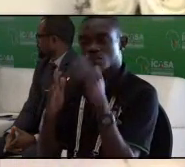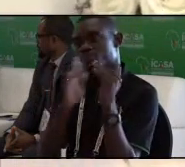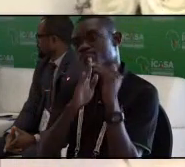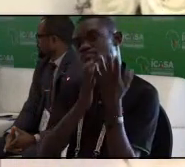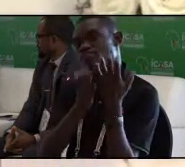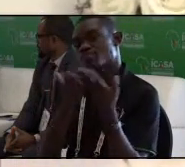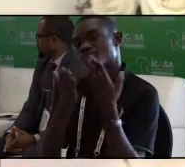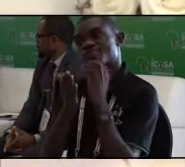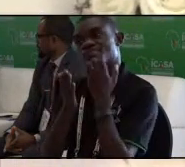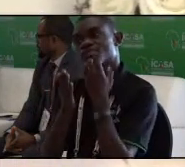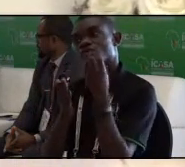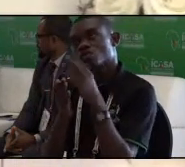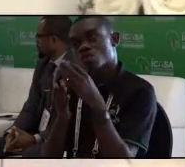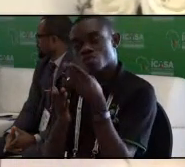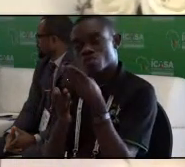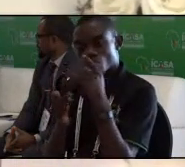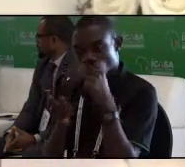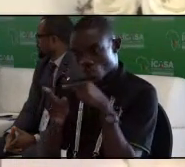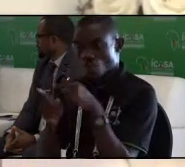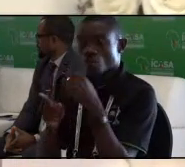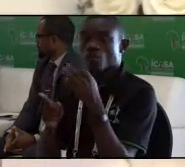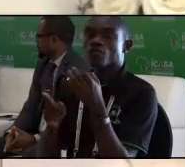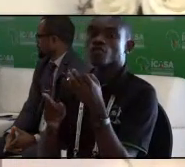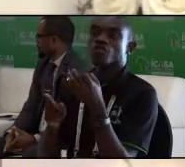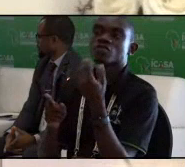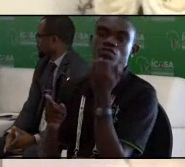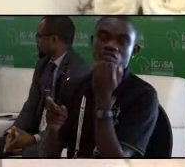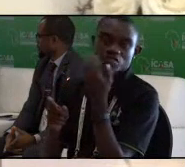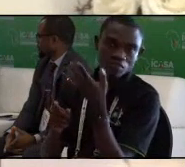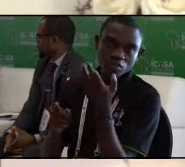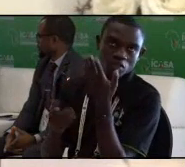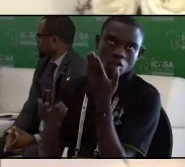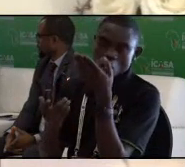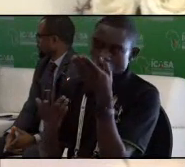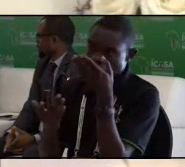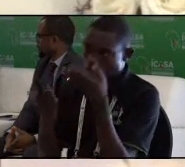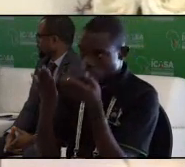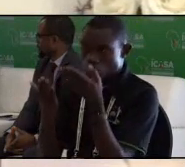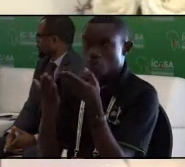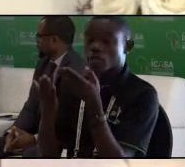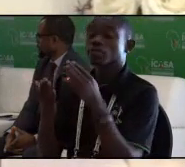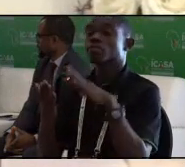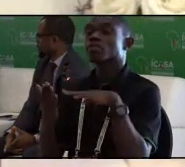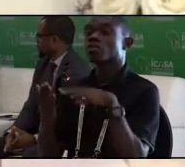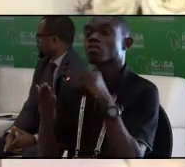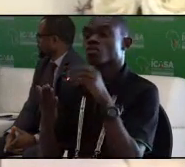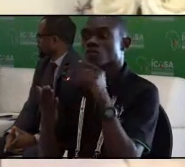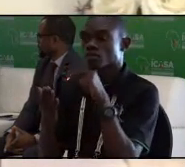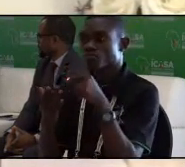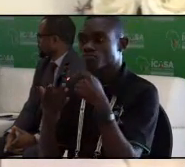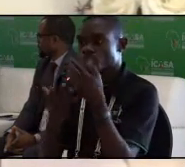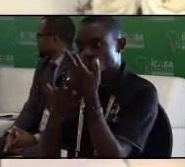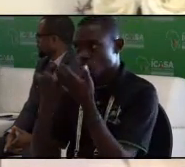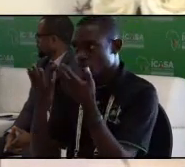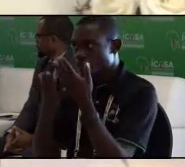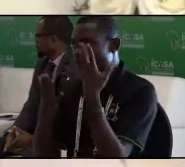heard from the example here mentioned. So I think that's very good examples of both products being introduced in the market. I would like to open it up for